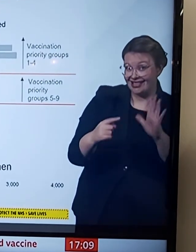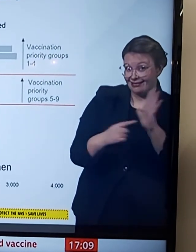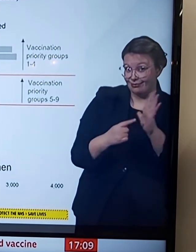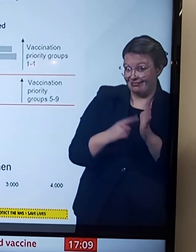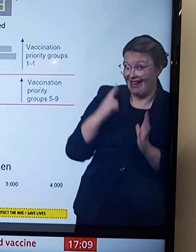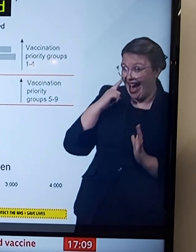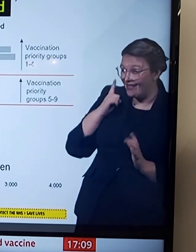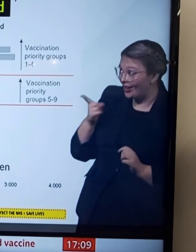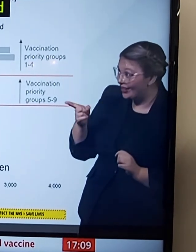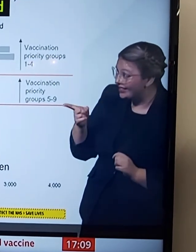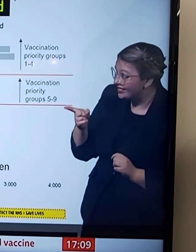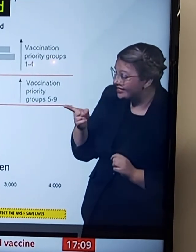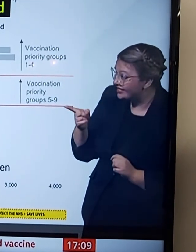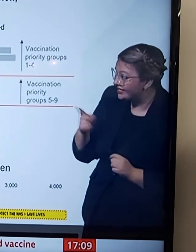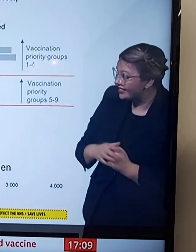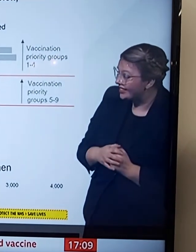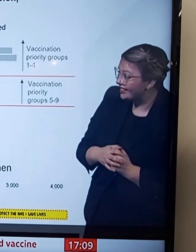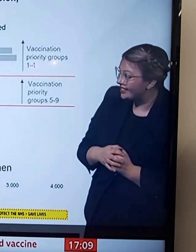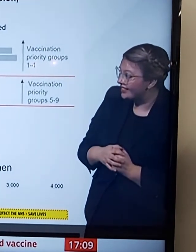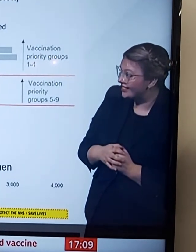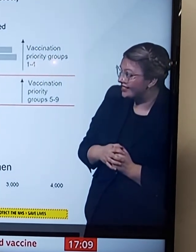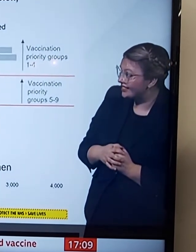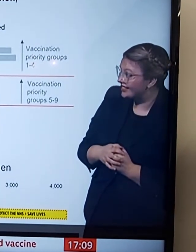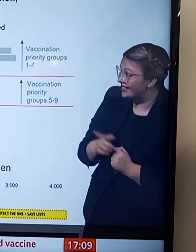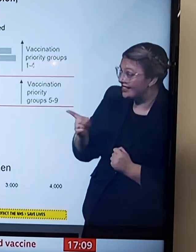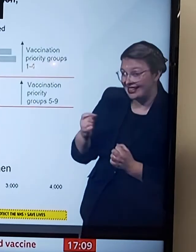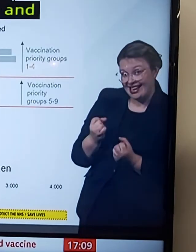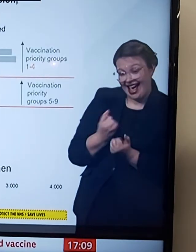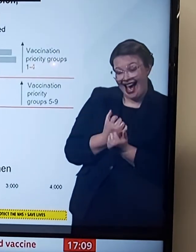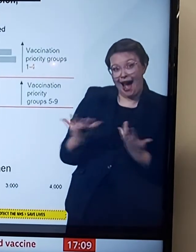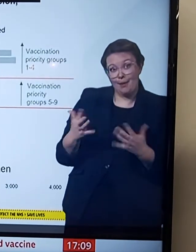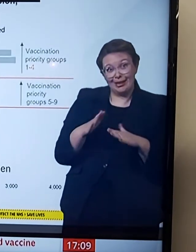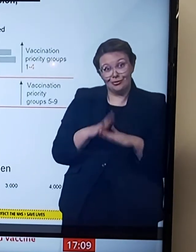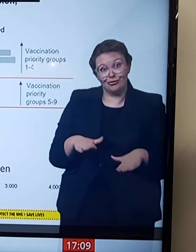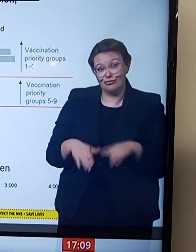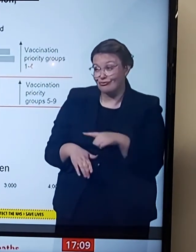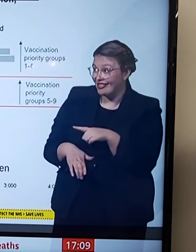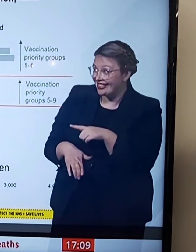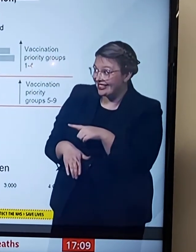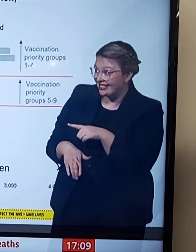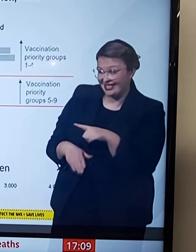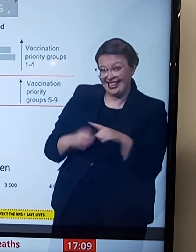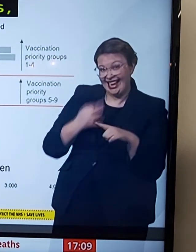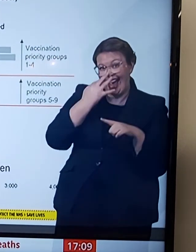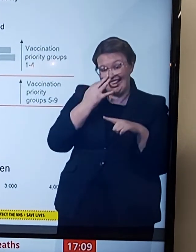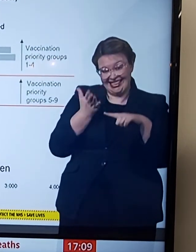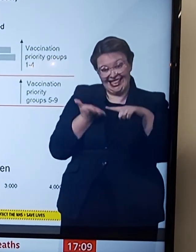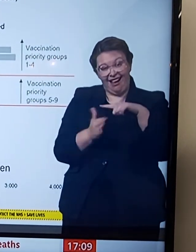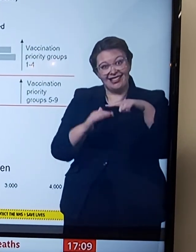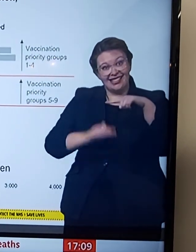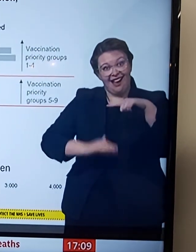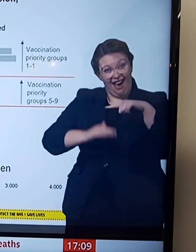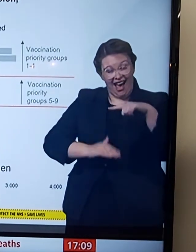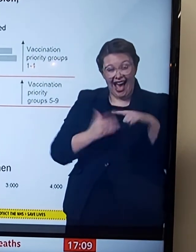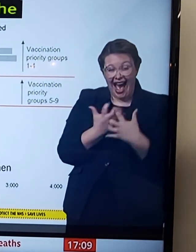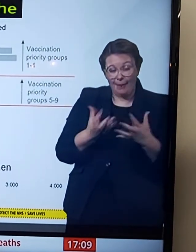the bottom of this, the number of children under the age of 18 going to hospital